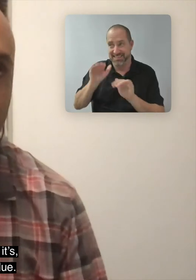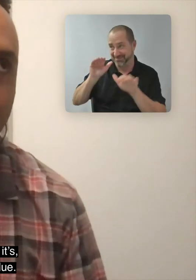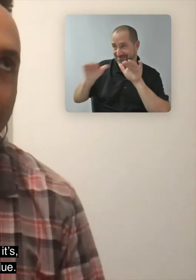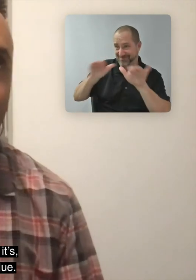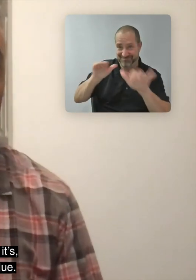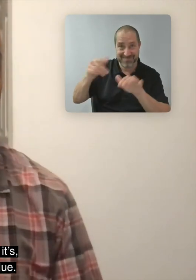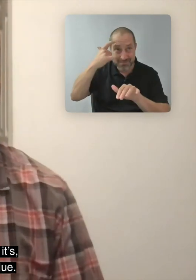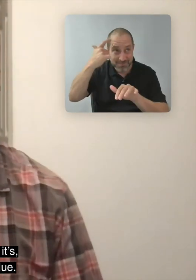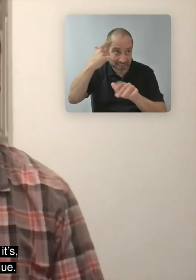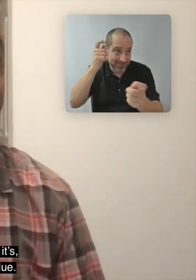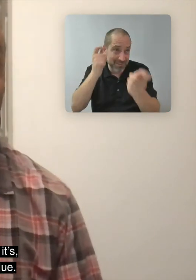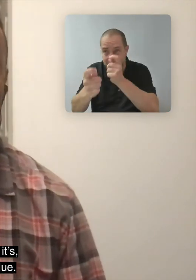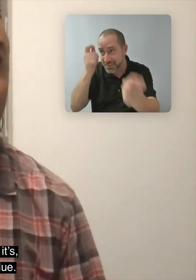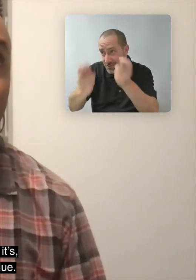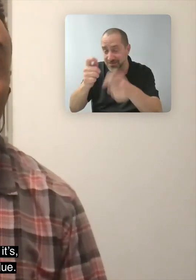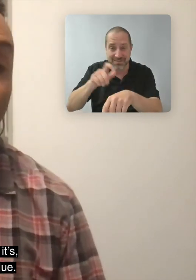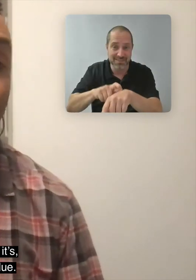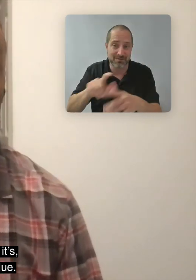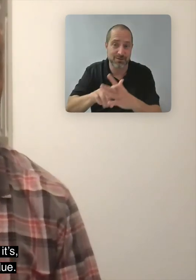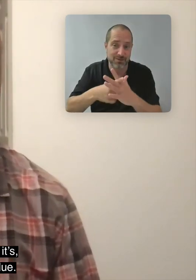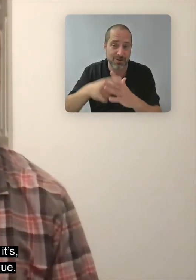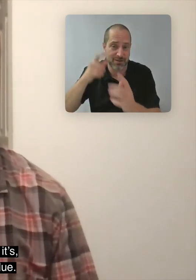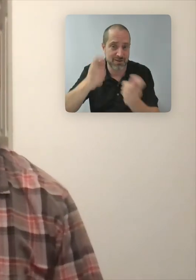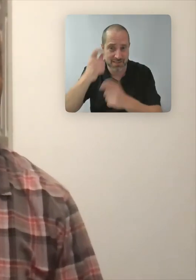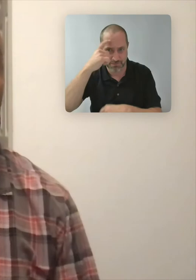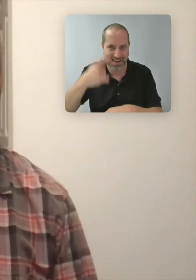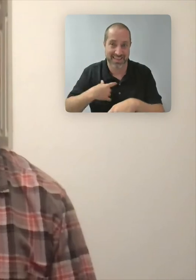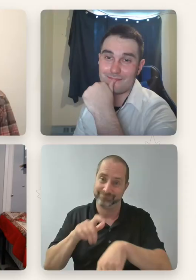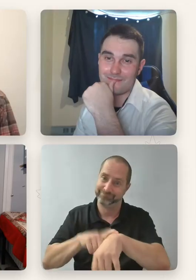and I think it's, it's, you know, long overdue.